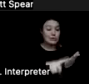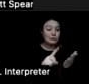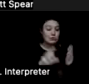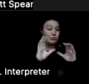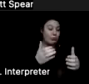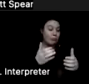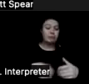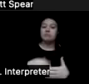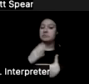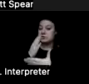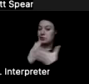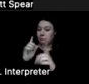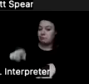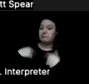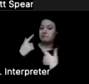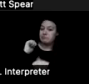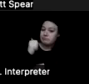definitely established, 43%.